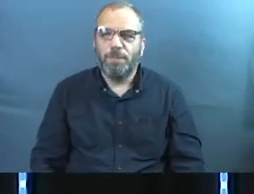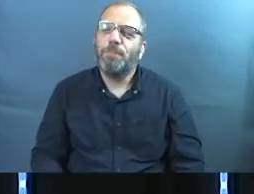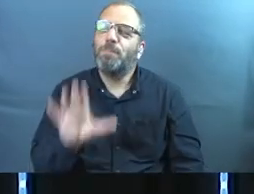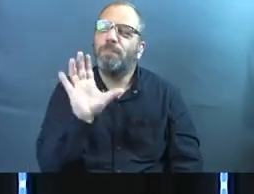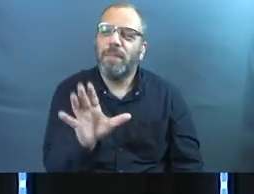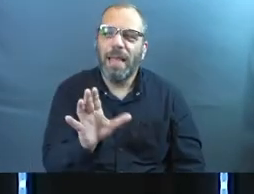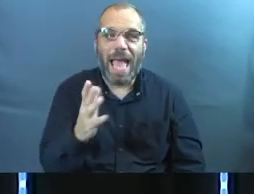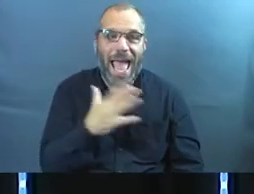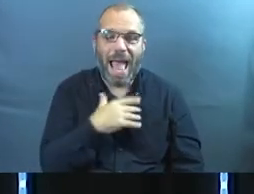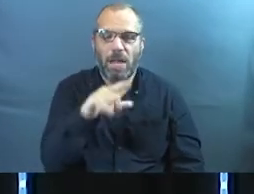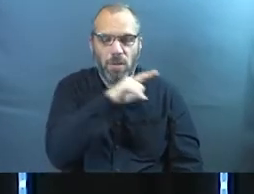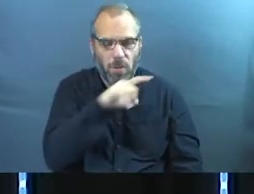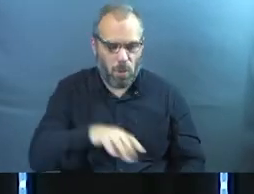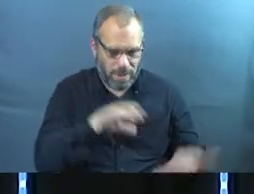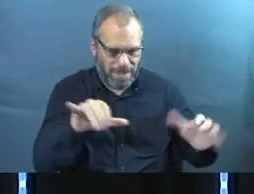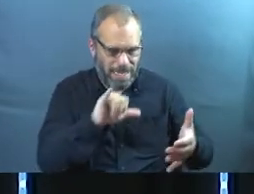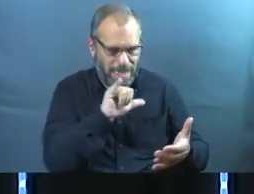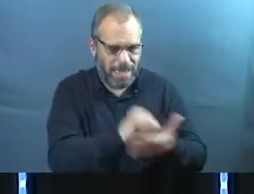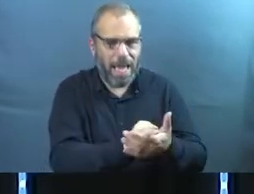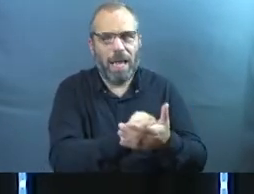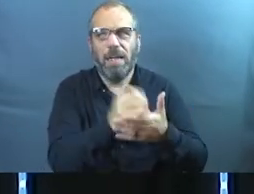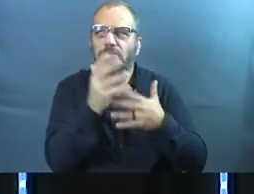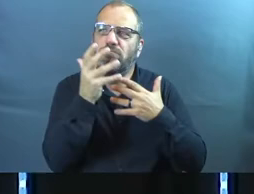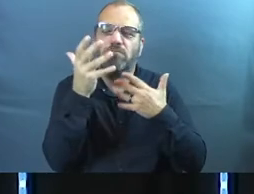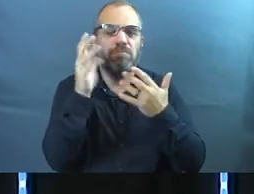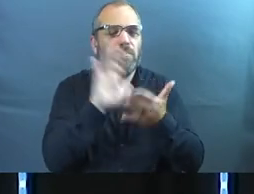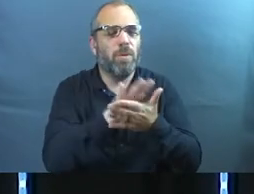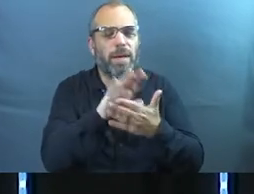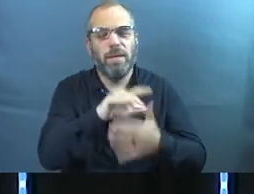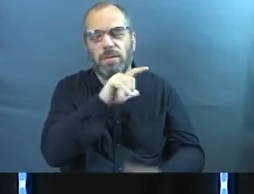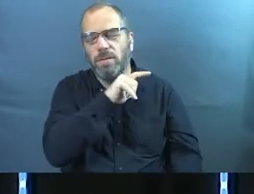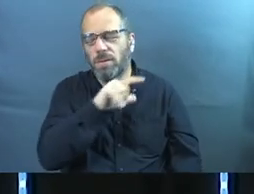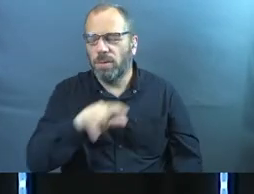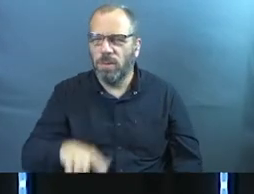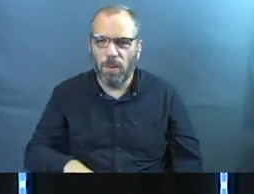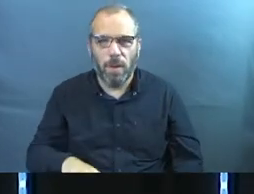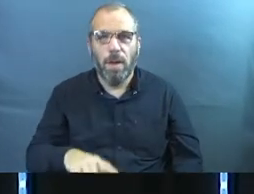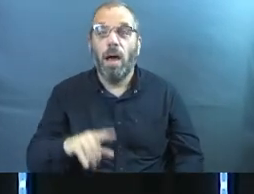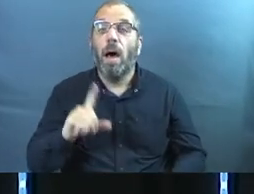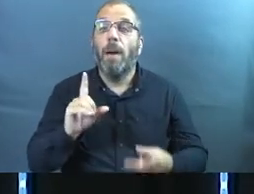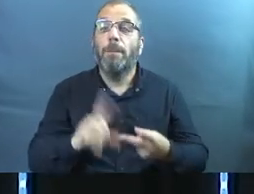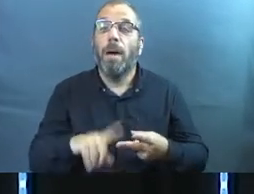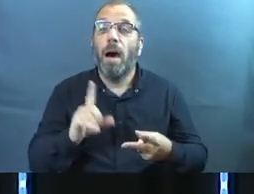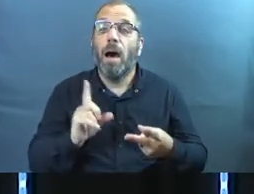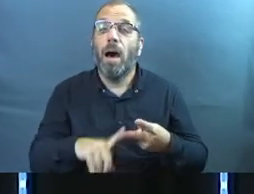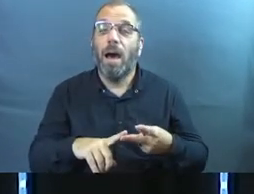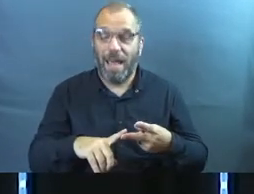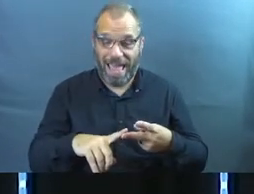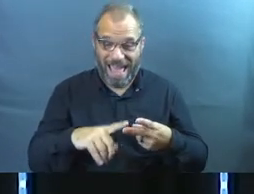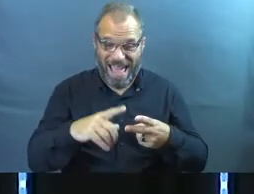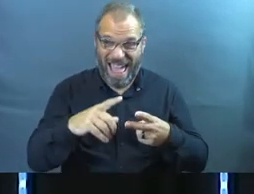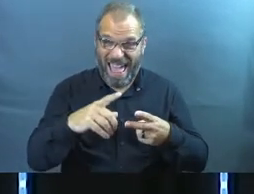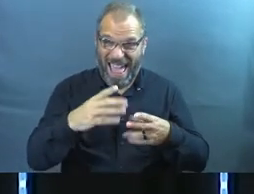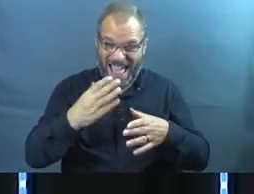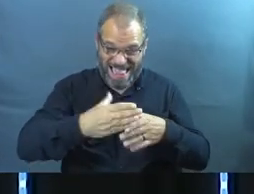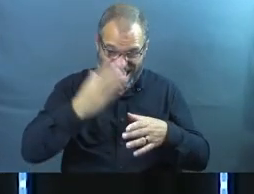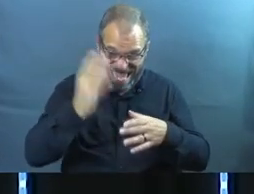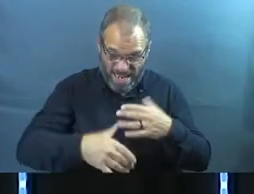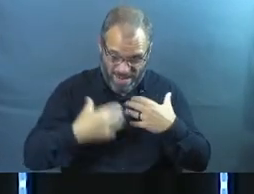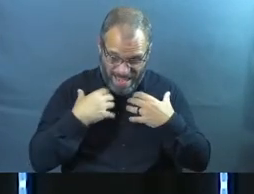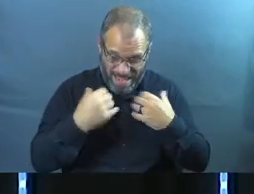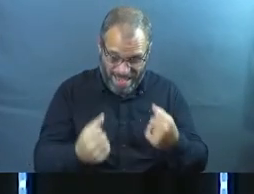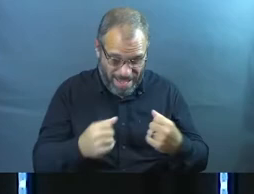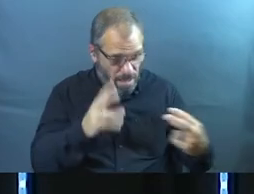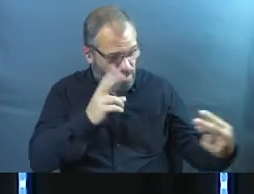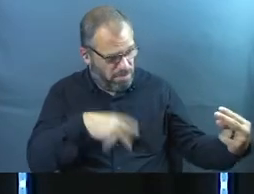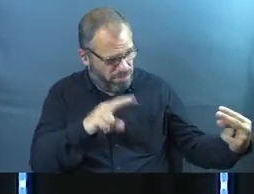And it's like, and the Lord did that, and praise to God. But also you come out at the other side of that healing. You're